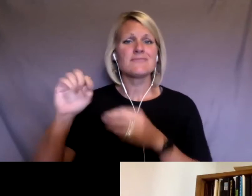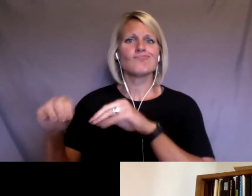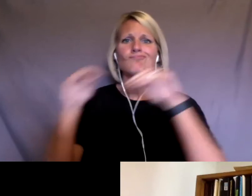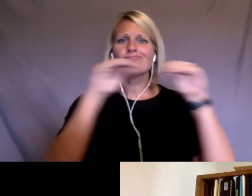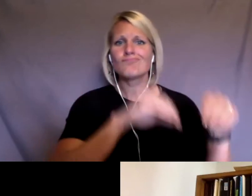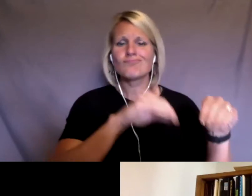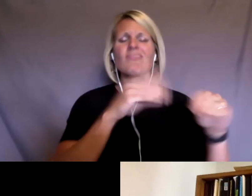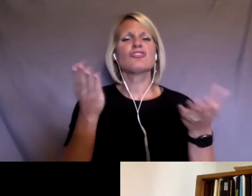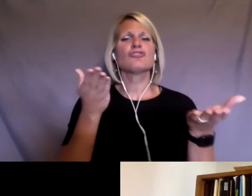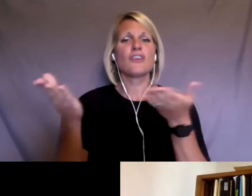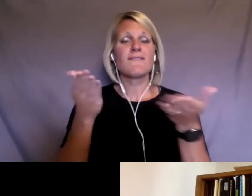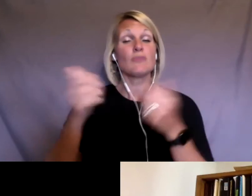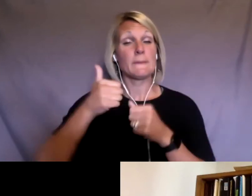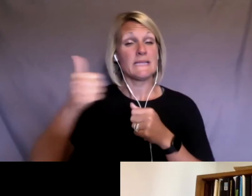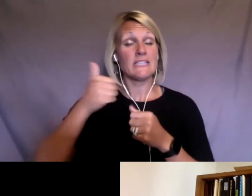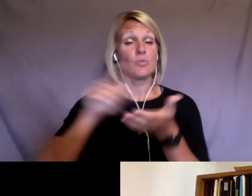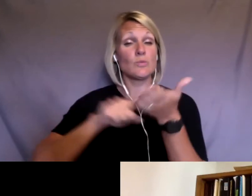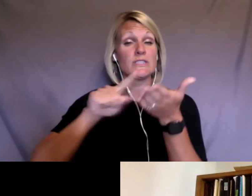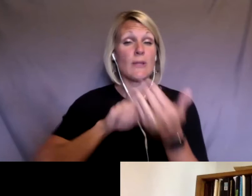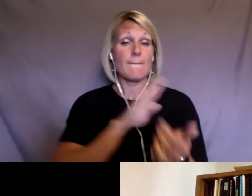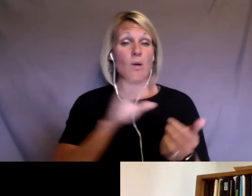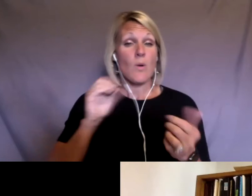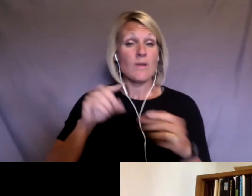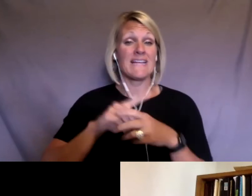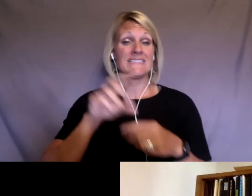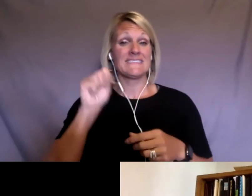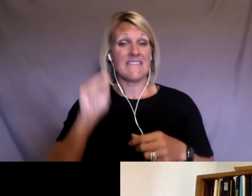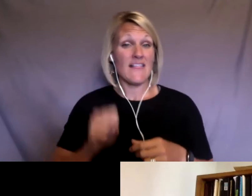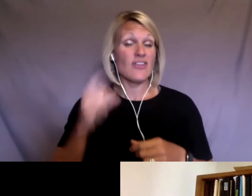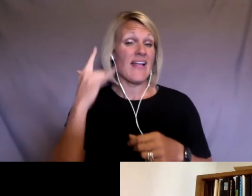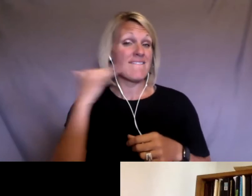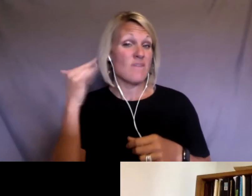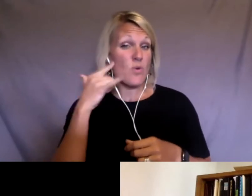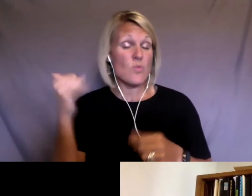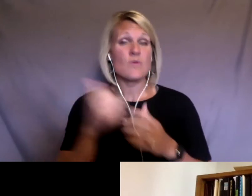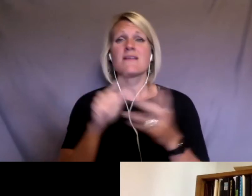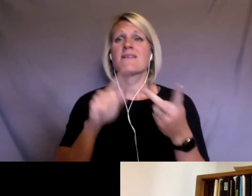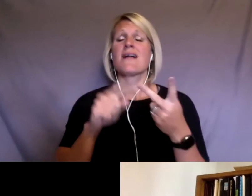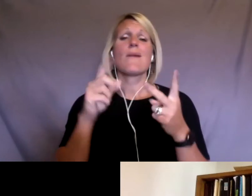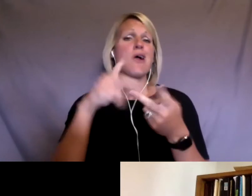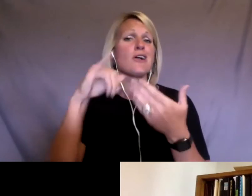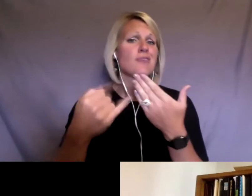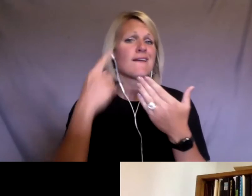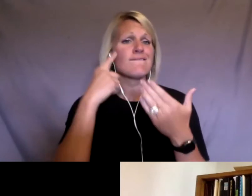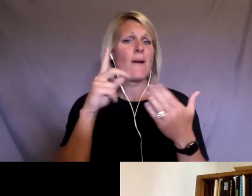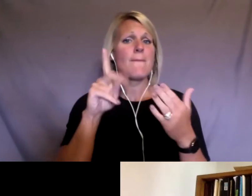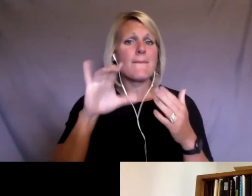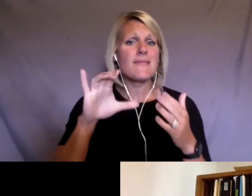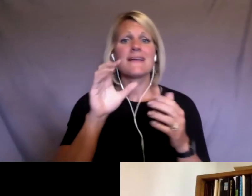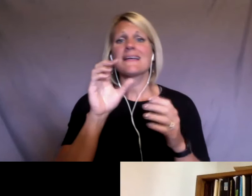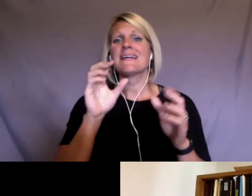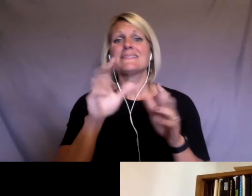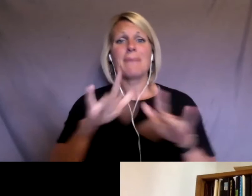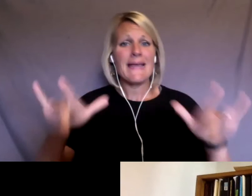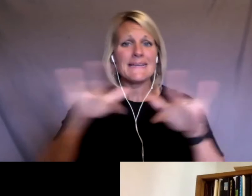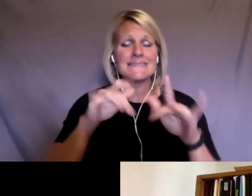to the Transportation Research Board, Southern California Association of Governments, Project for Public Spaces, Los Angeles Neighborhood Initiative, Los Angeles